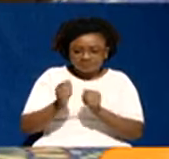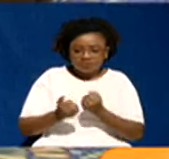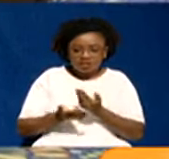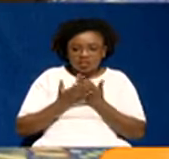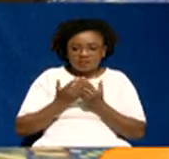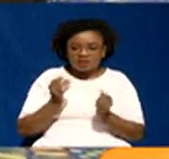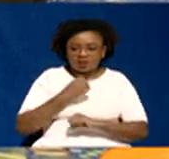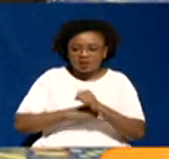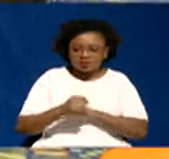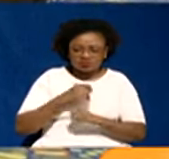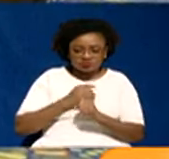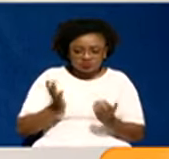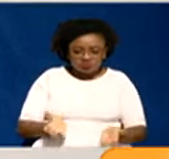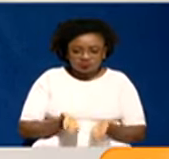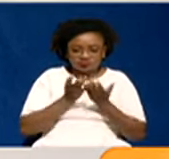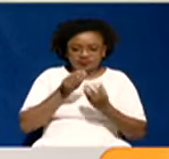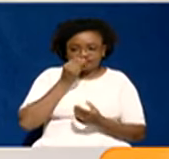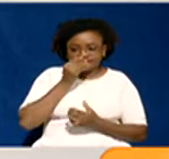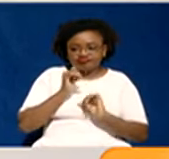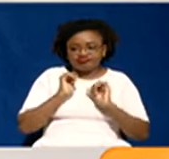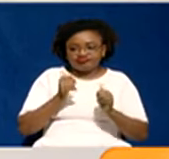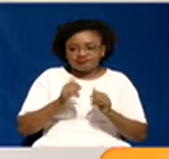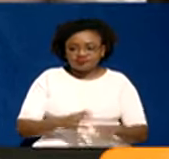that improve the consumption of healthier diets.